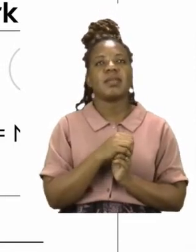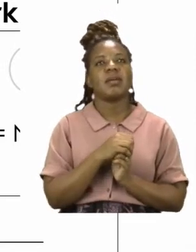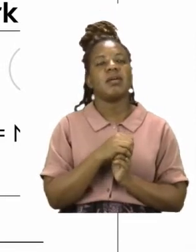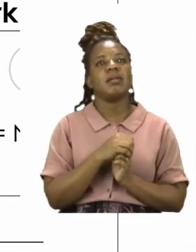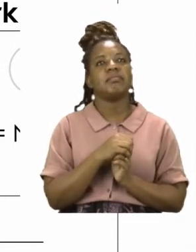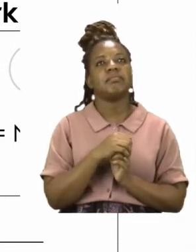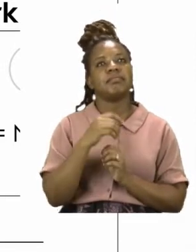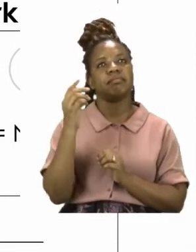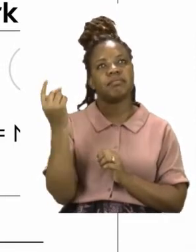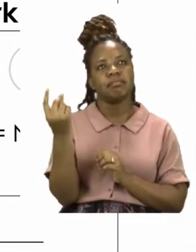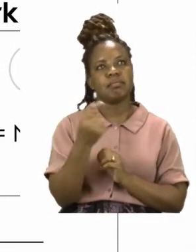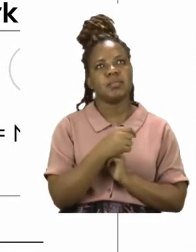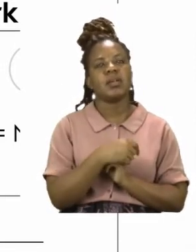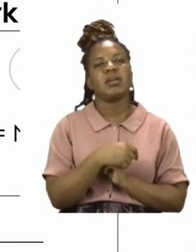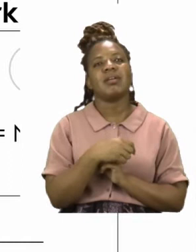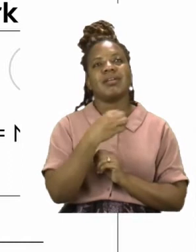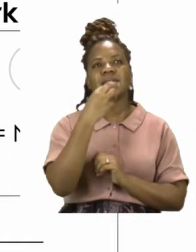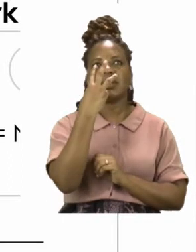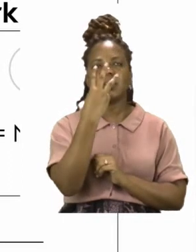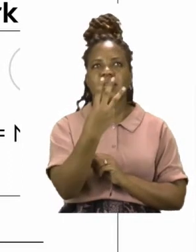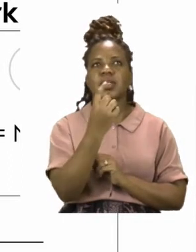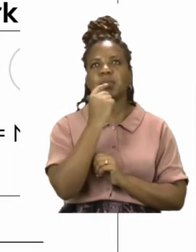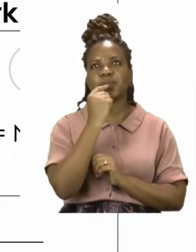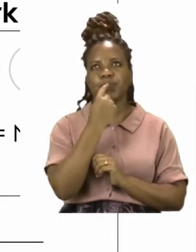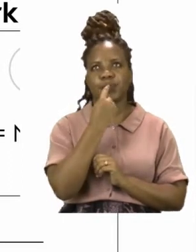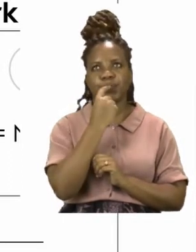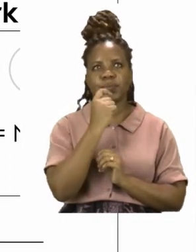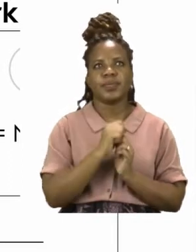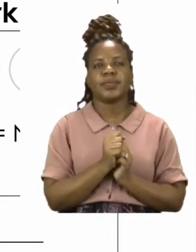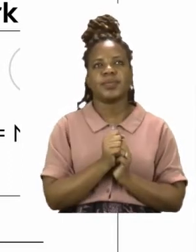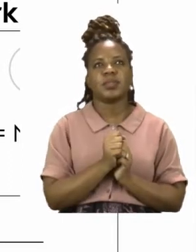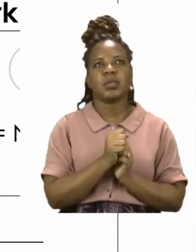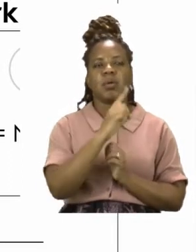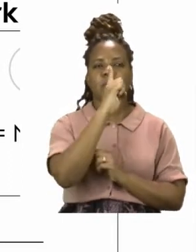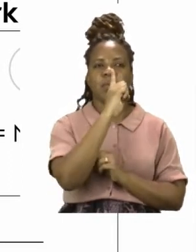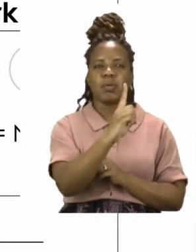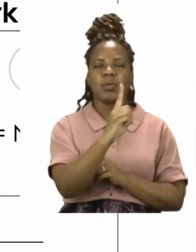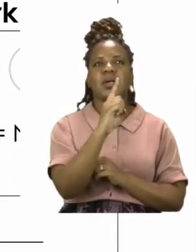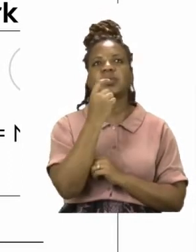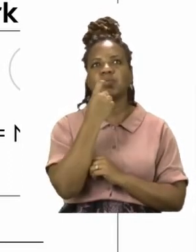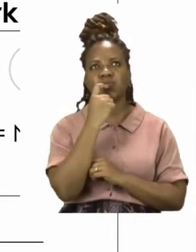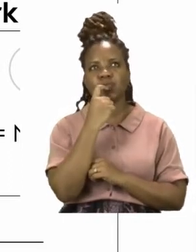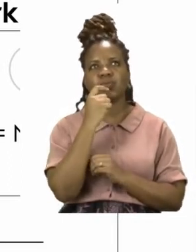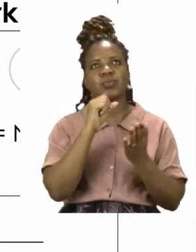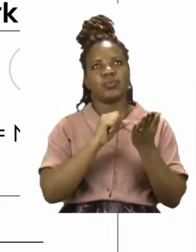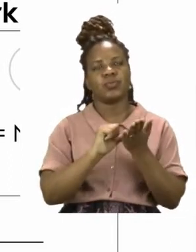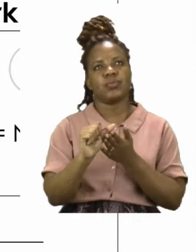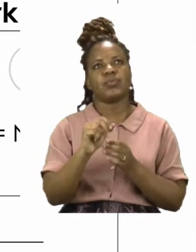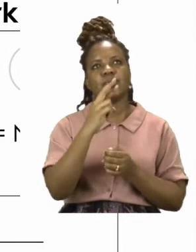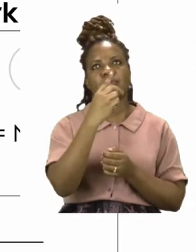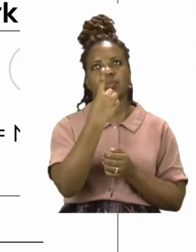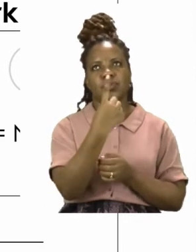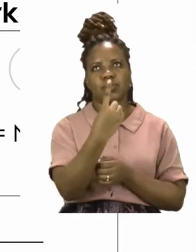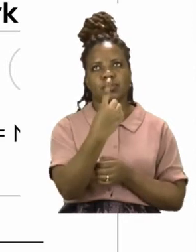For our first exercise today, boys and girls, let's turn to page 12. On page 12, we are going